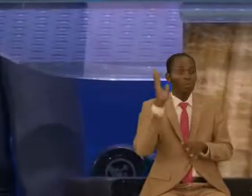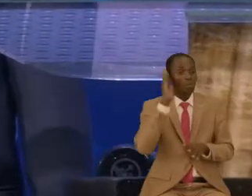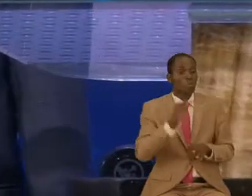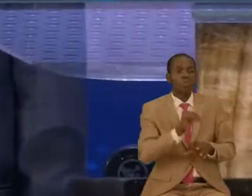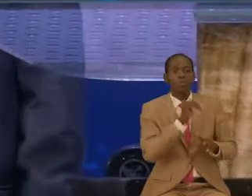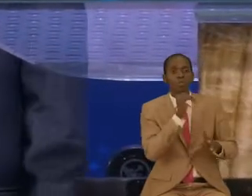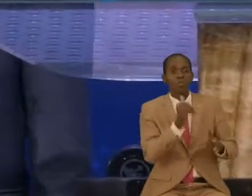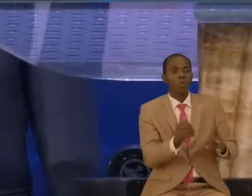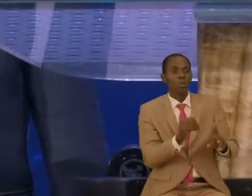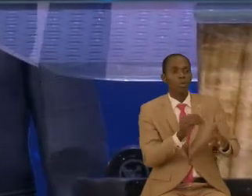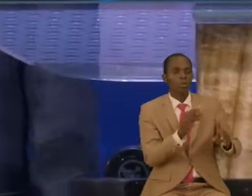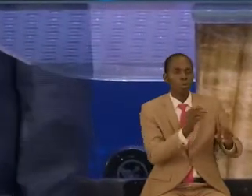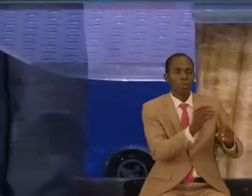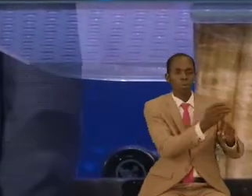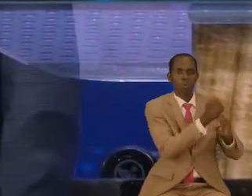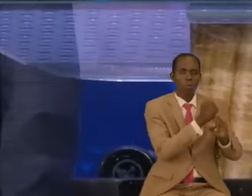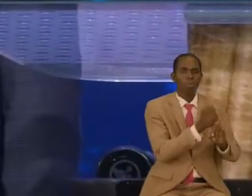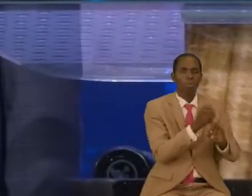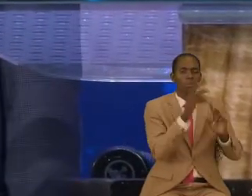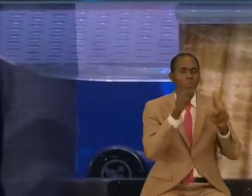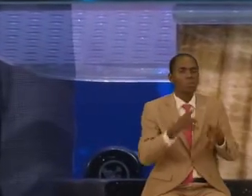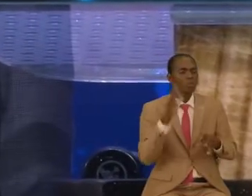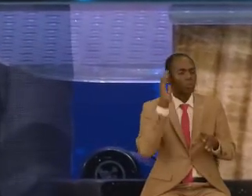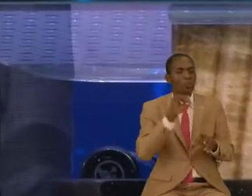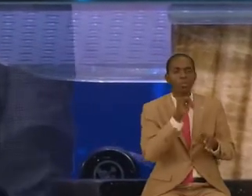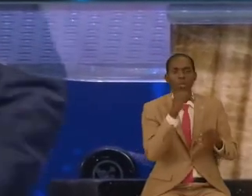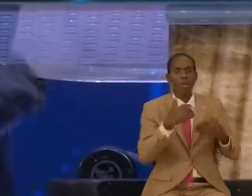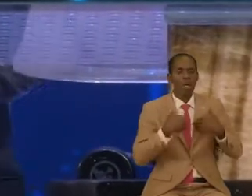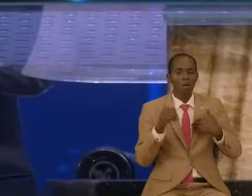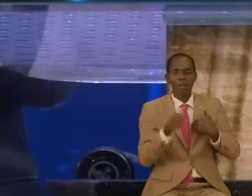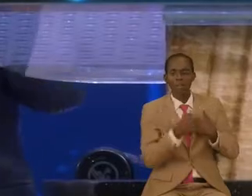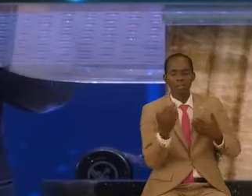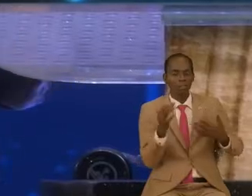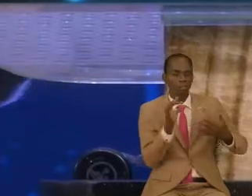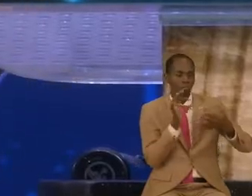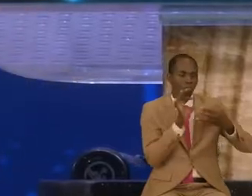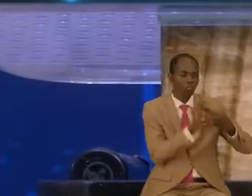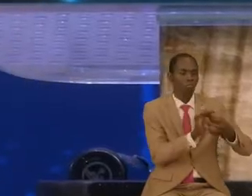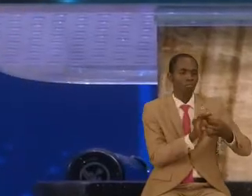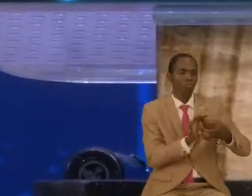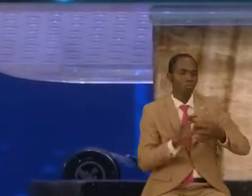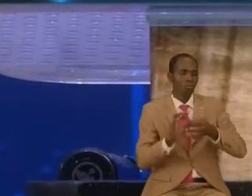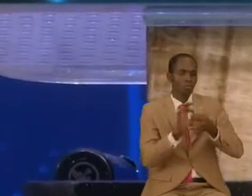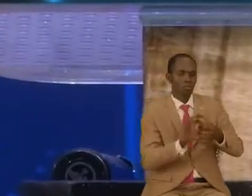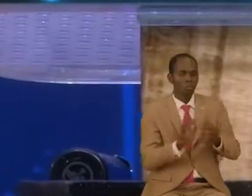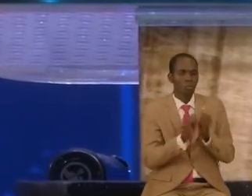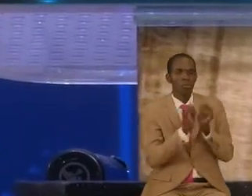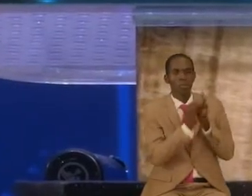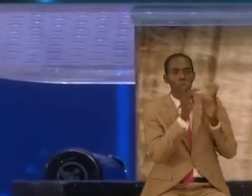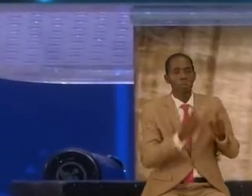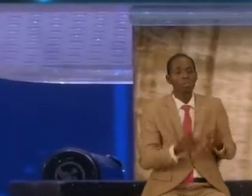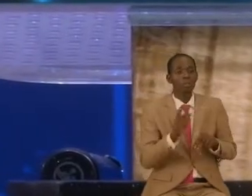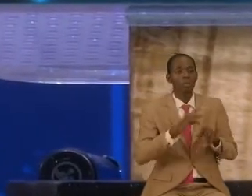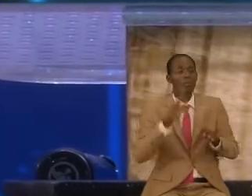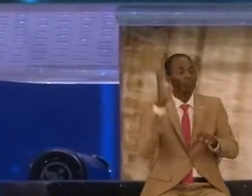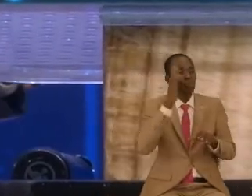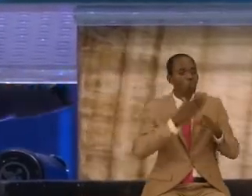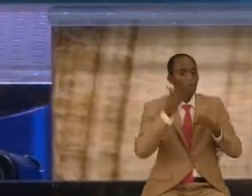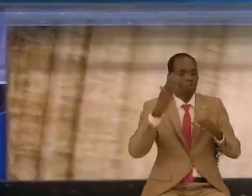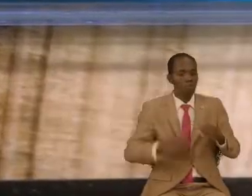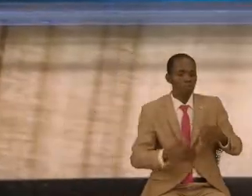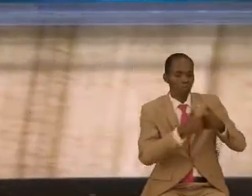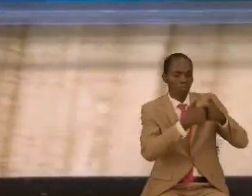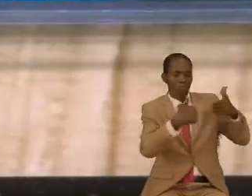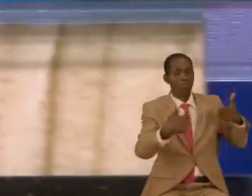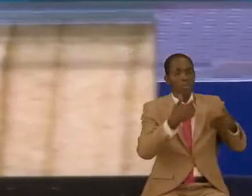him. The people will not have any attachment to him. The people will totally disown him, because